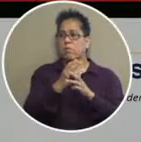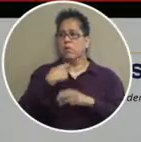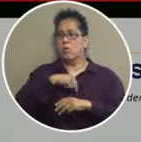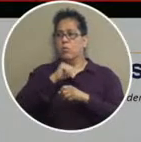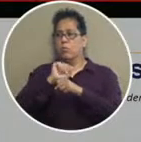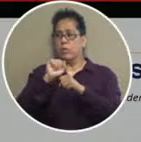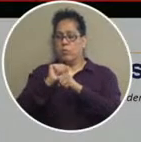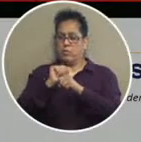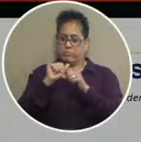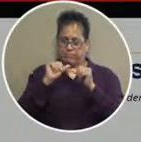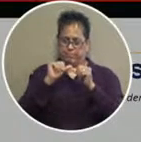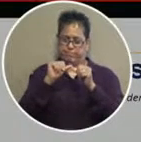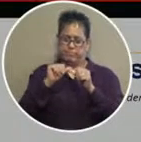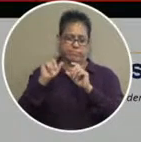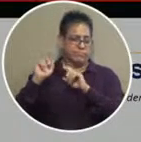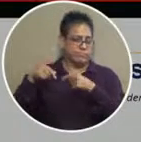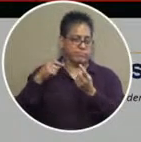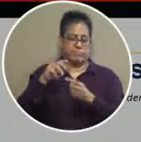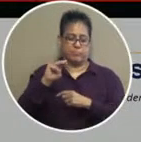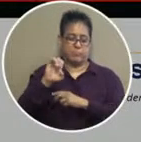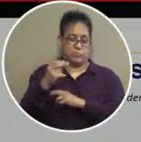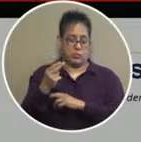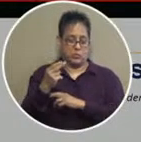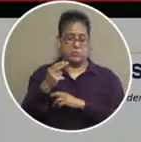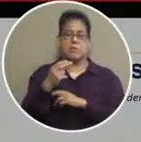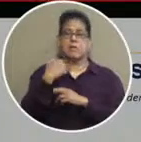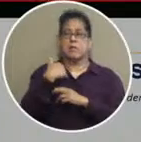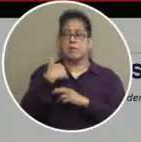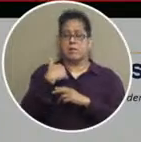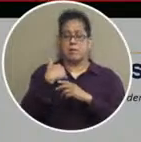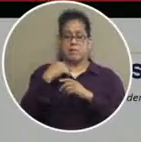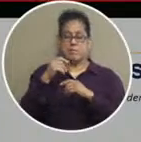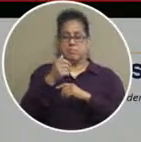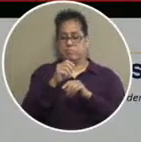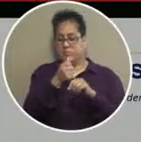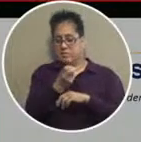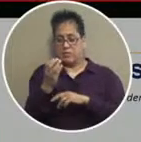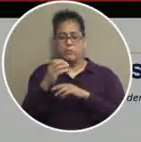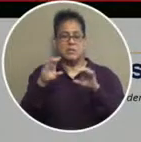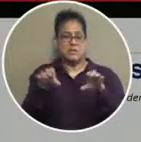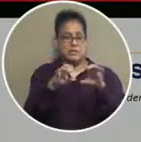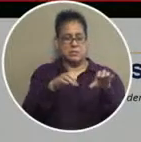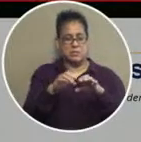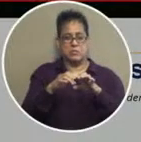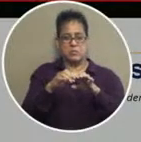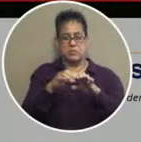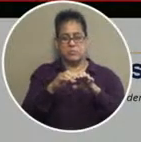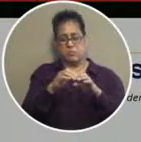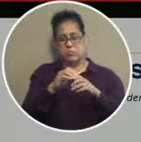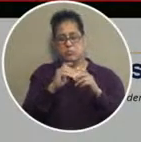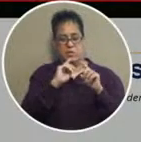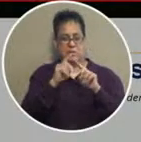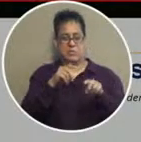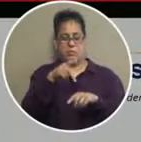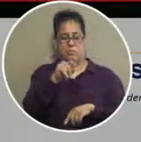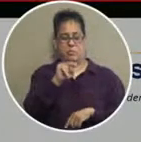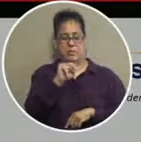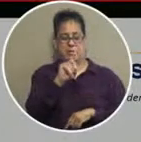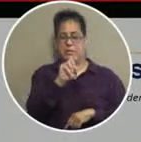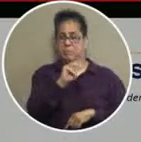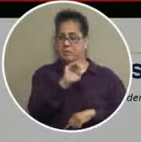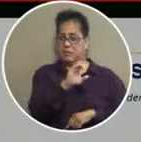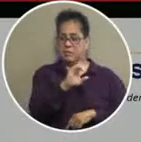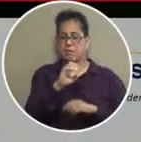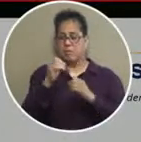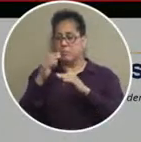worked tirelessly since March to implement a series of actions that would improve our community's response to the pandemic. As you heard many